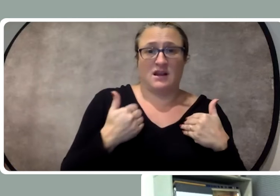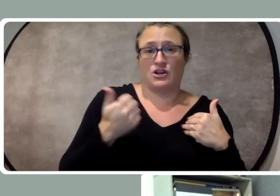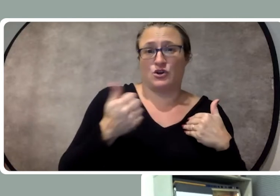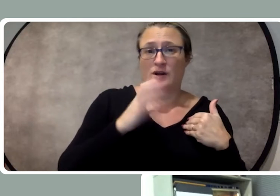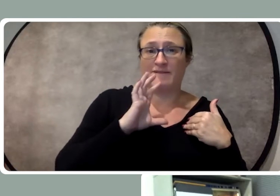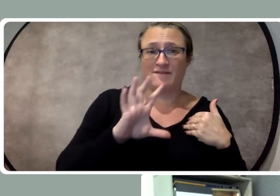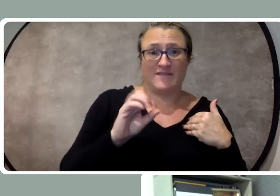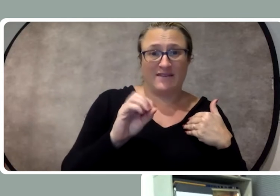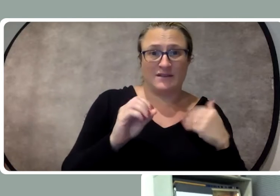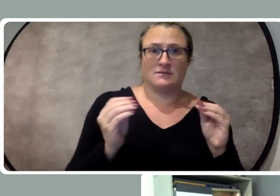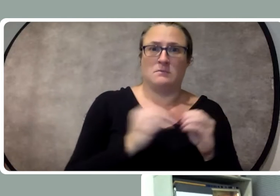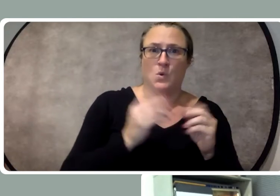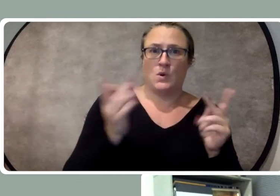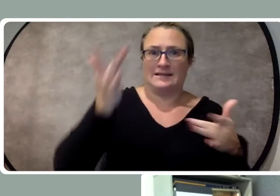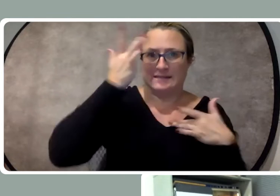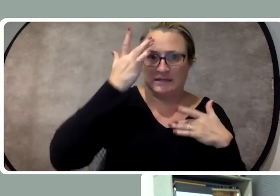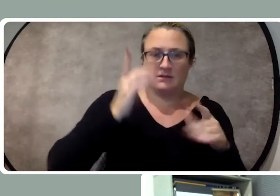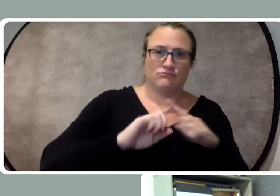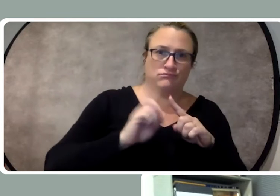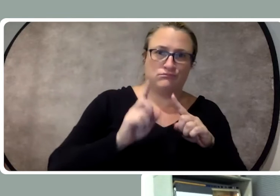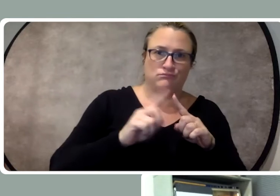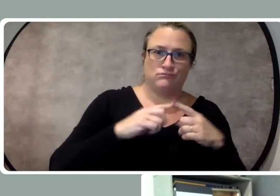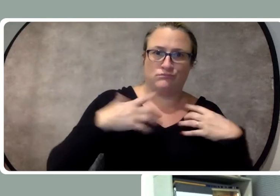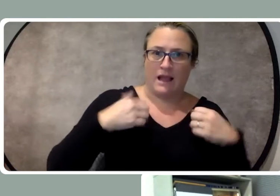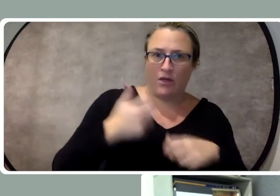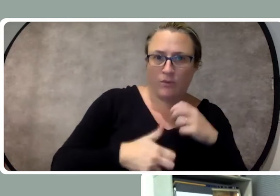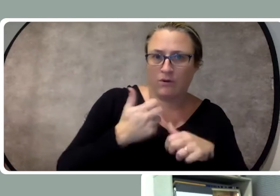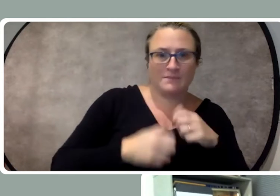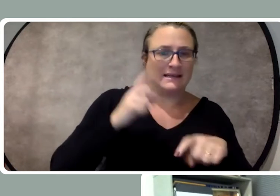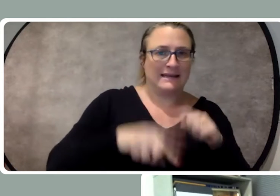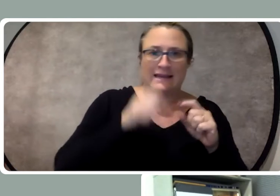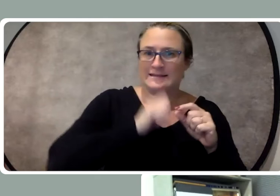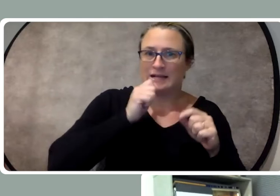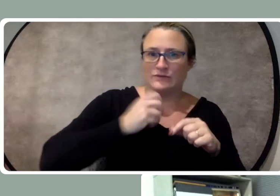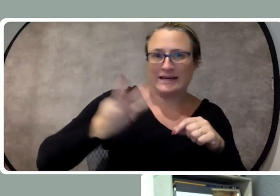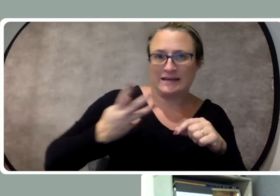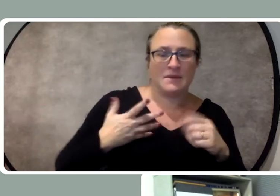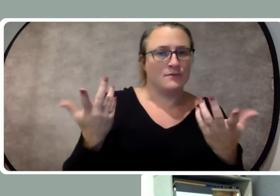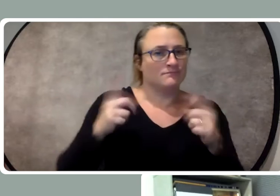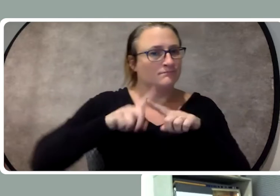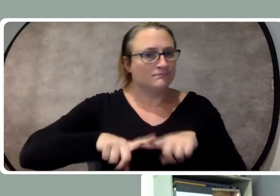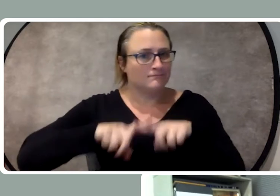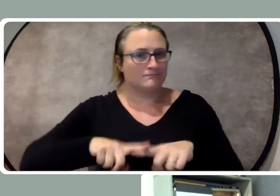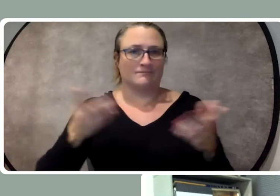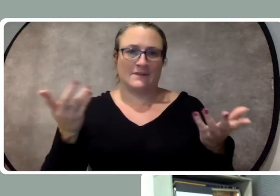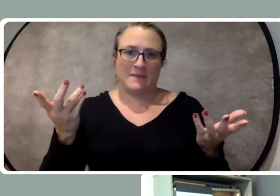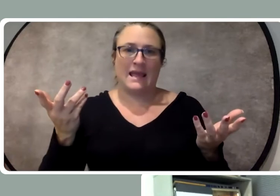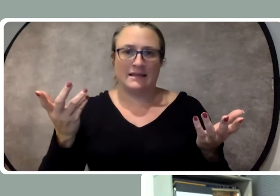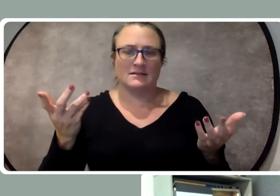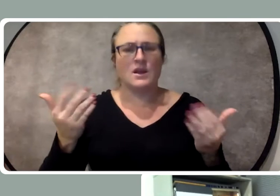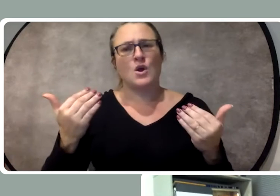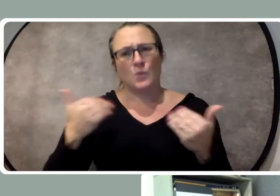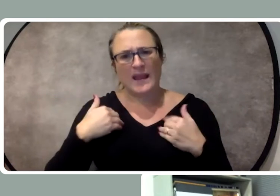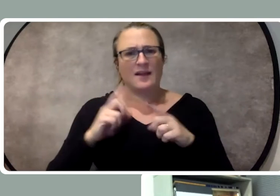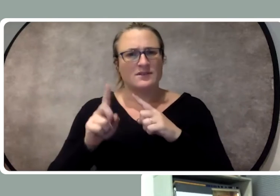much sicker, have a lot of medical problems and cannot tolerate chemotherapy. So we have some scores that we look at,